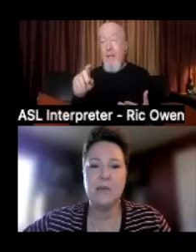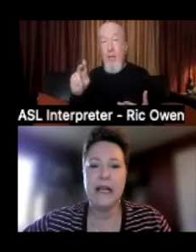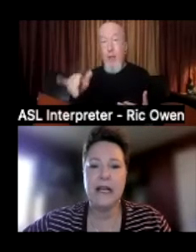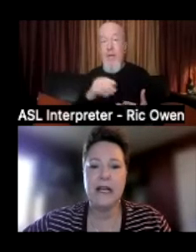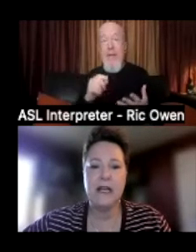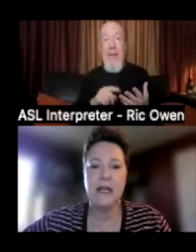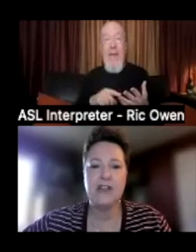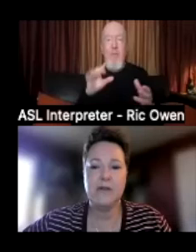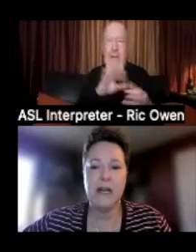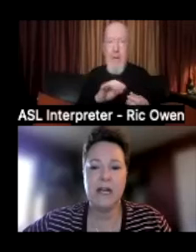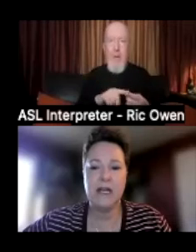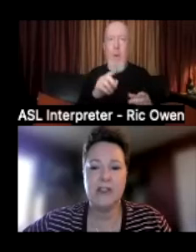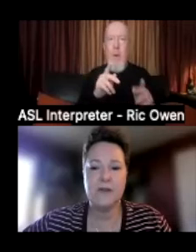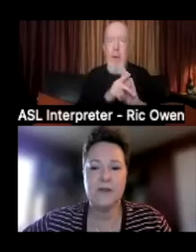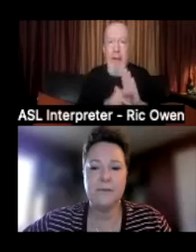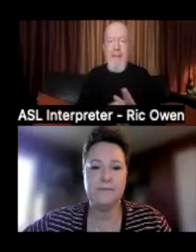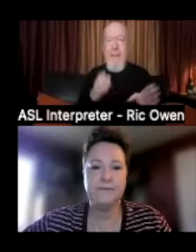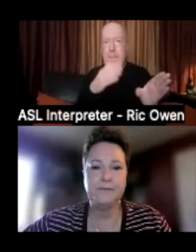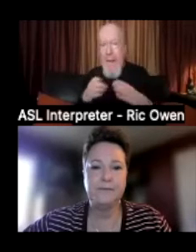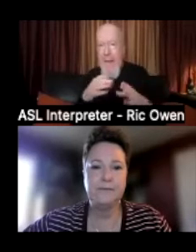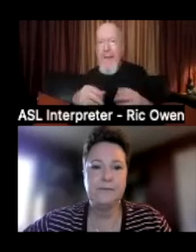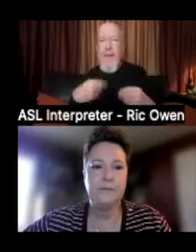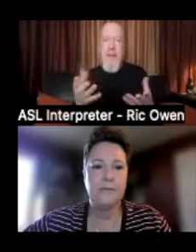policy, planning, and training issues.